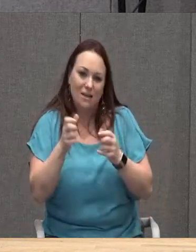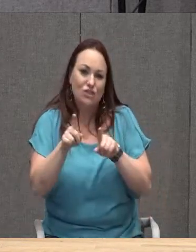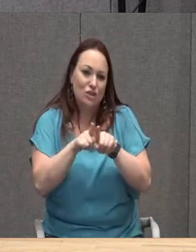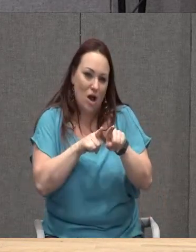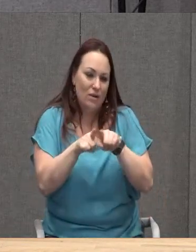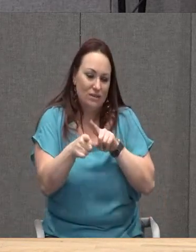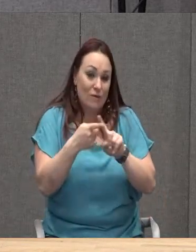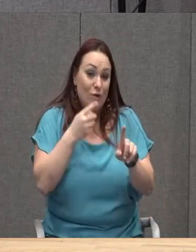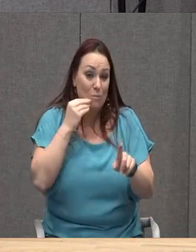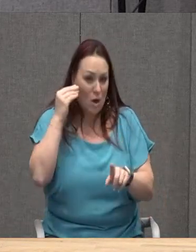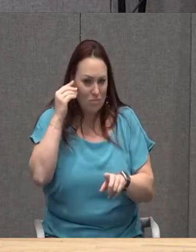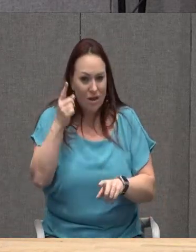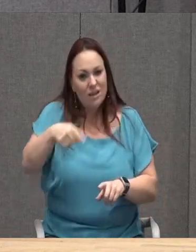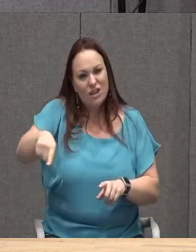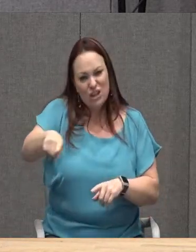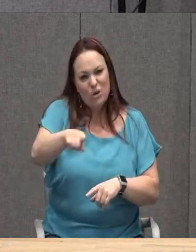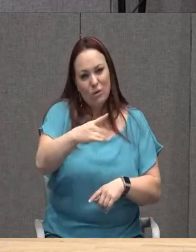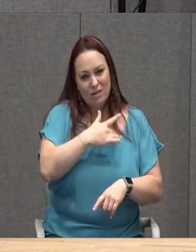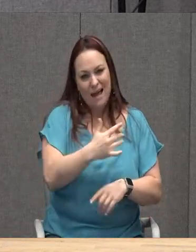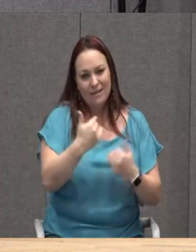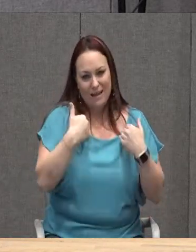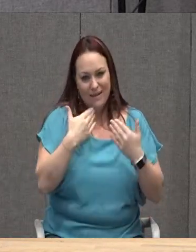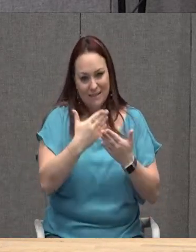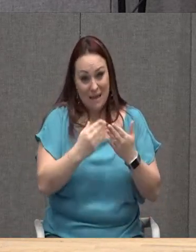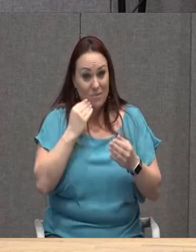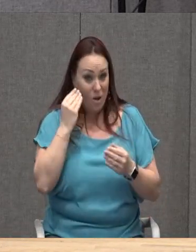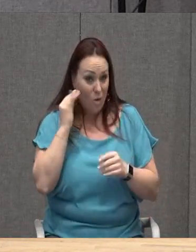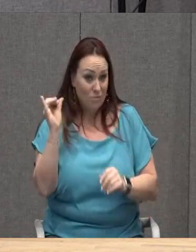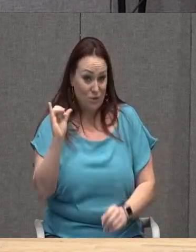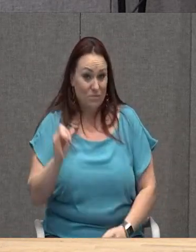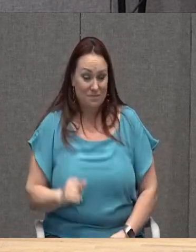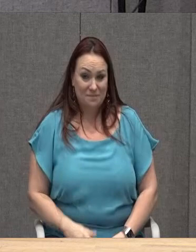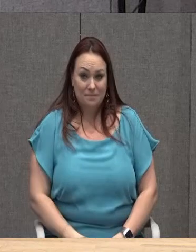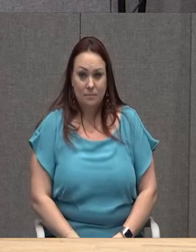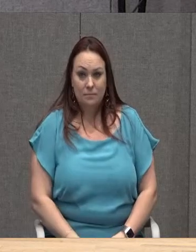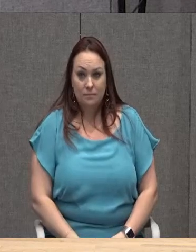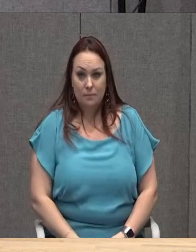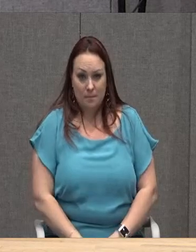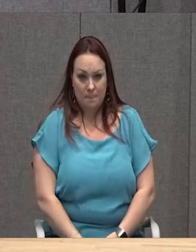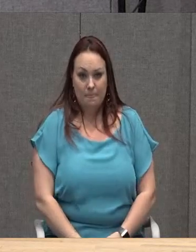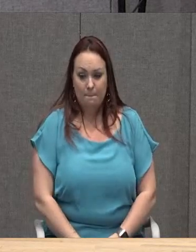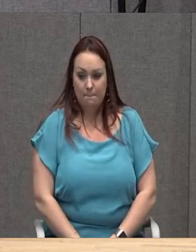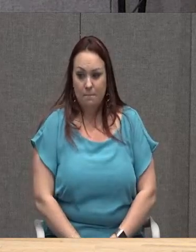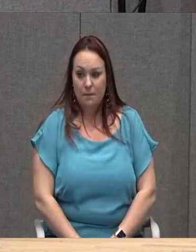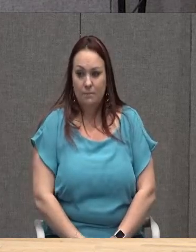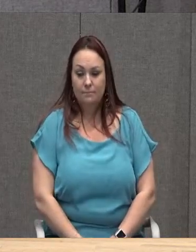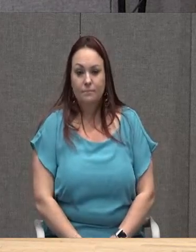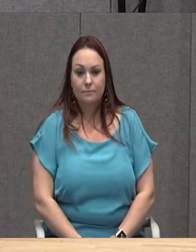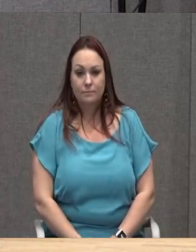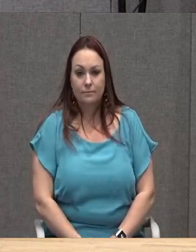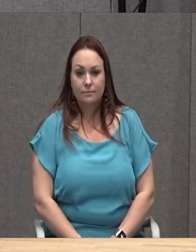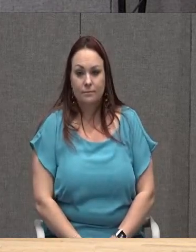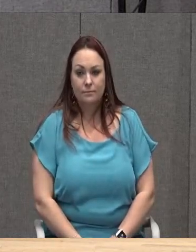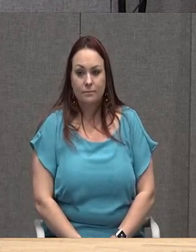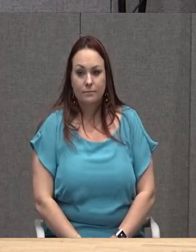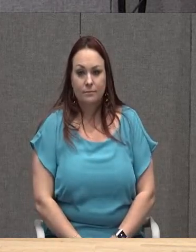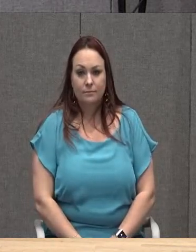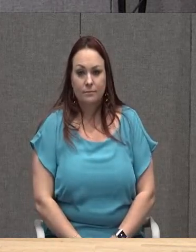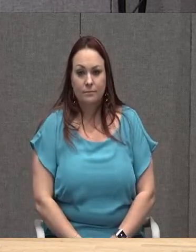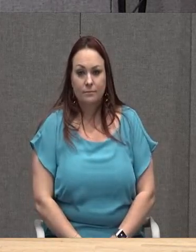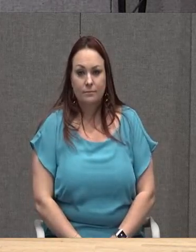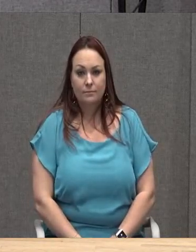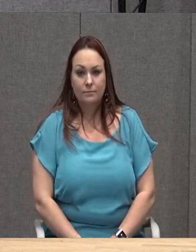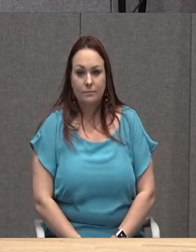at home that most of you probably have as well. So, este juego vamos a estar en una posición de ejercicio de tabla en el